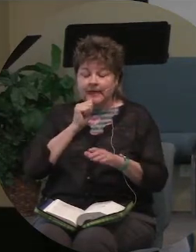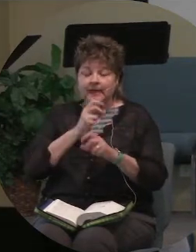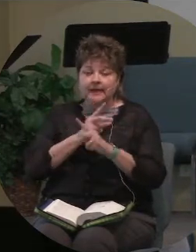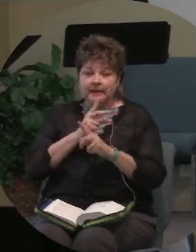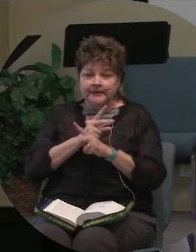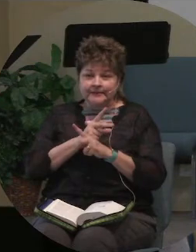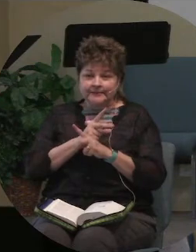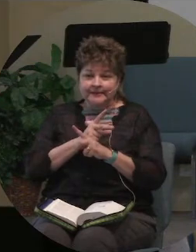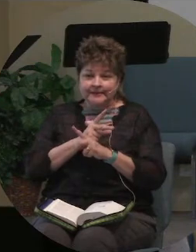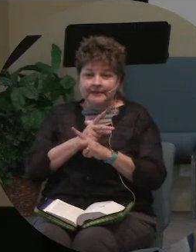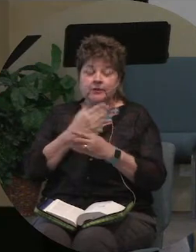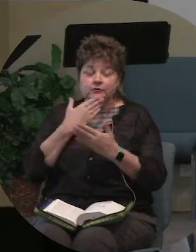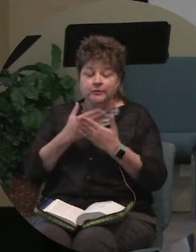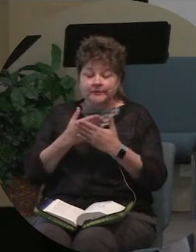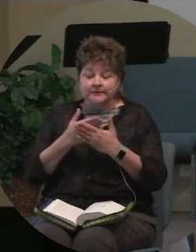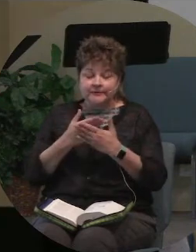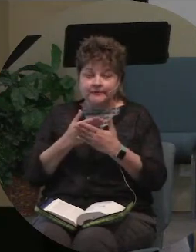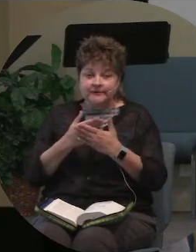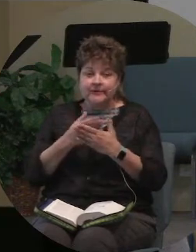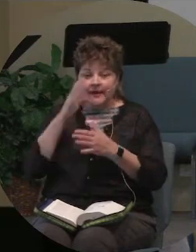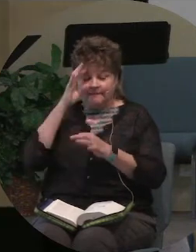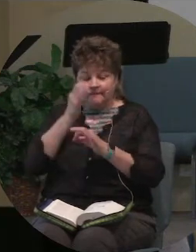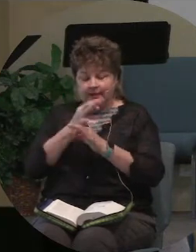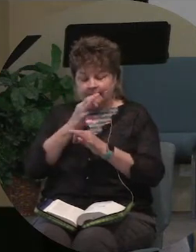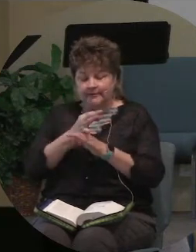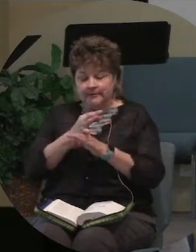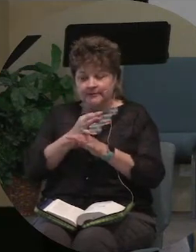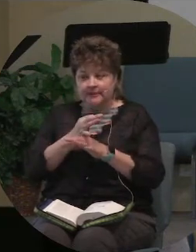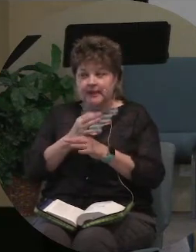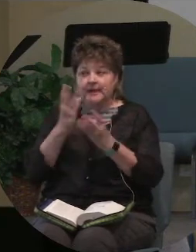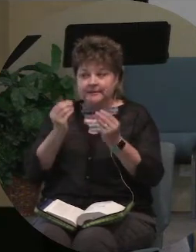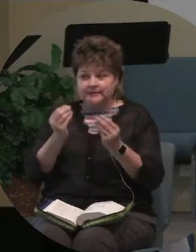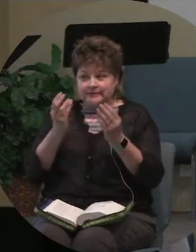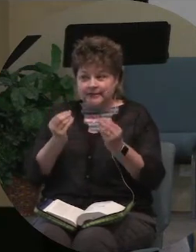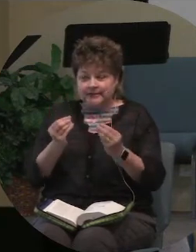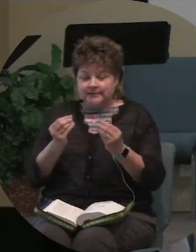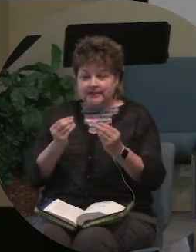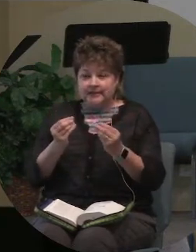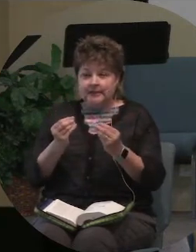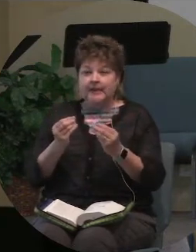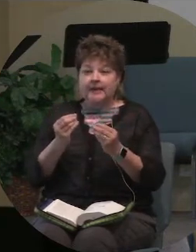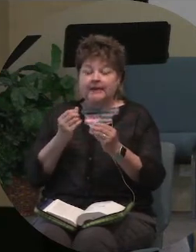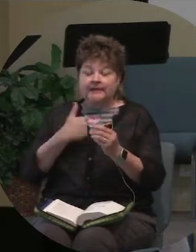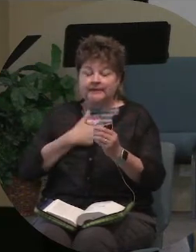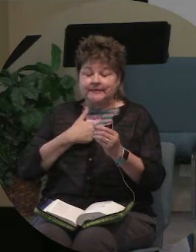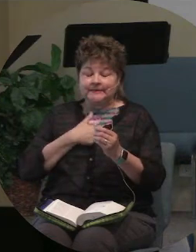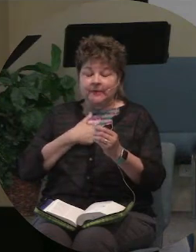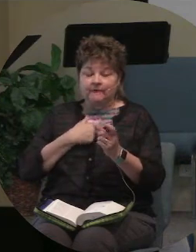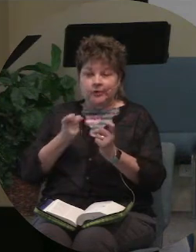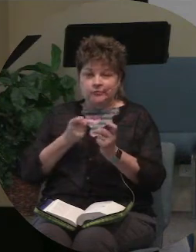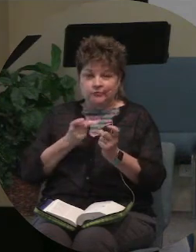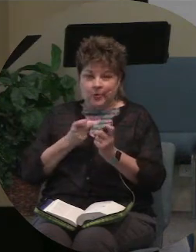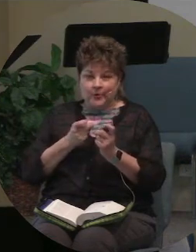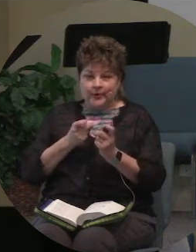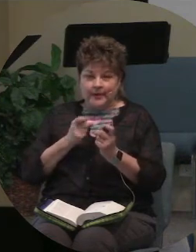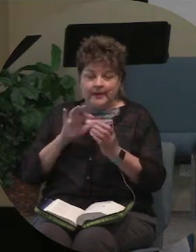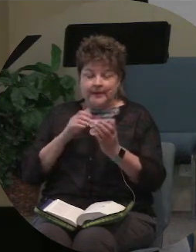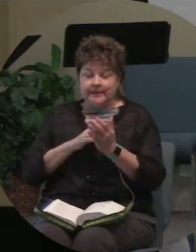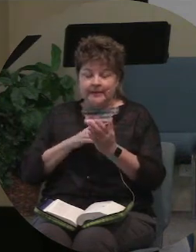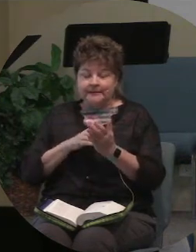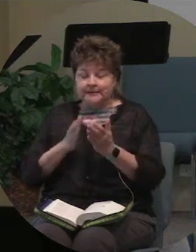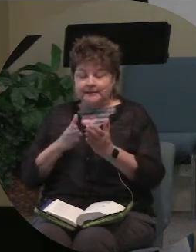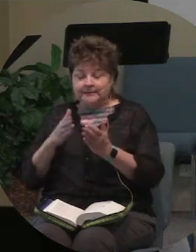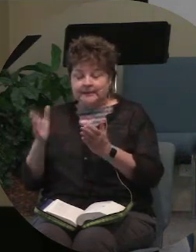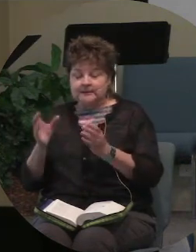kindness, goodness, faithfulness, gentleness, self-control. Against such things there is no